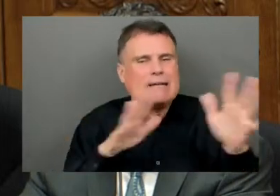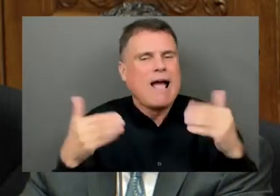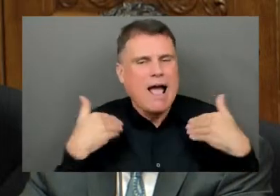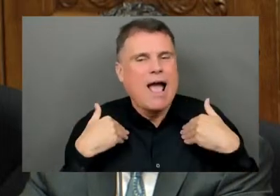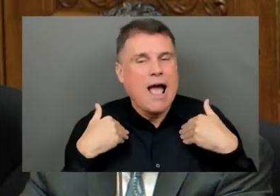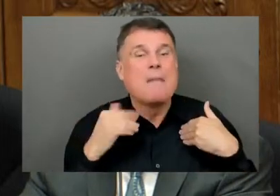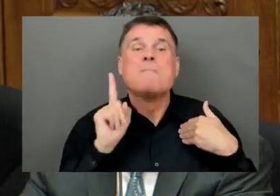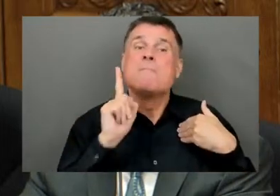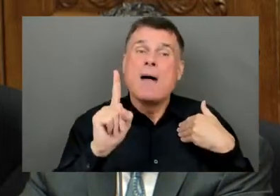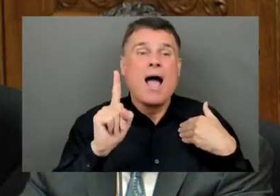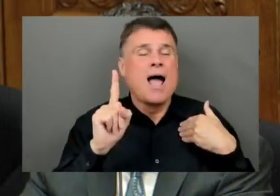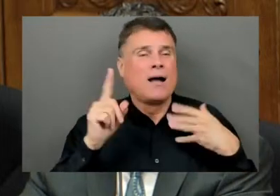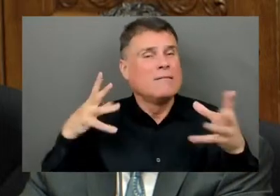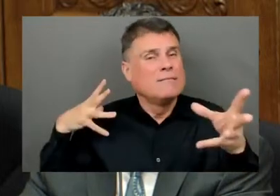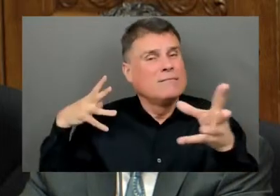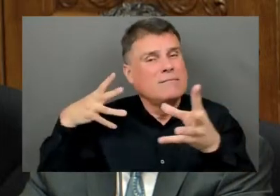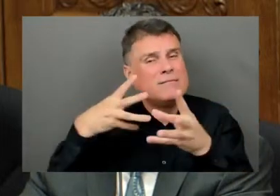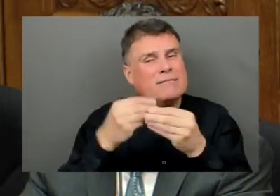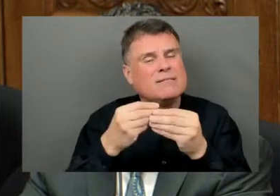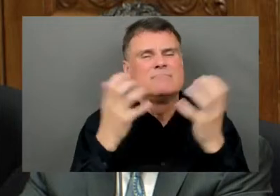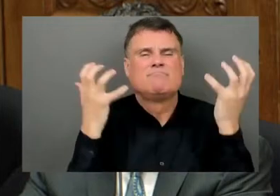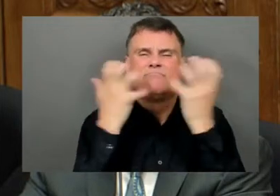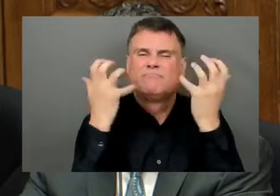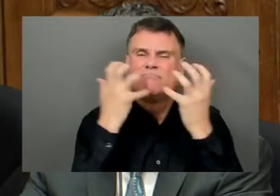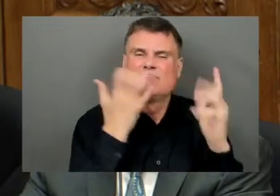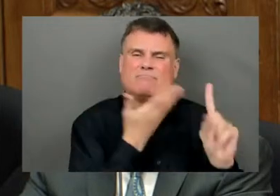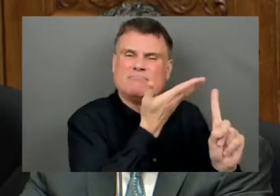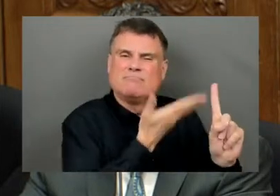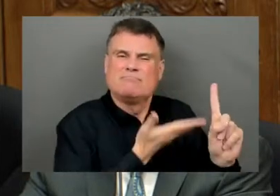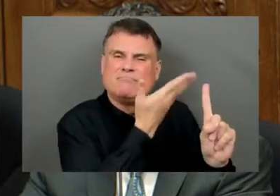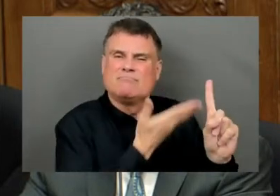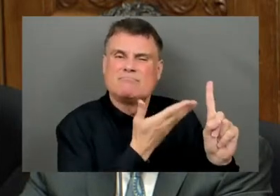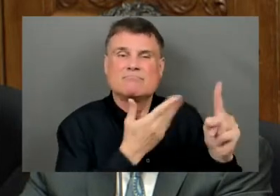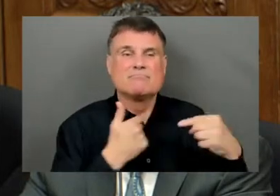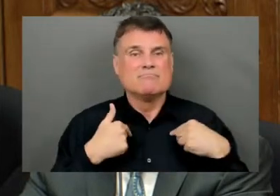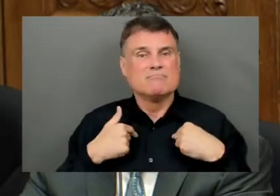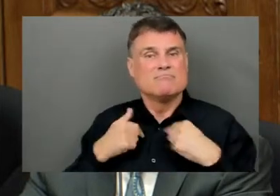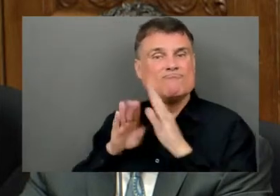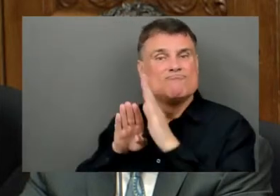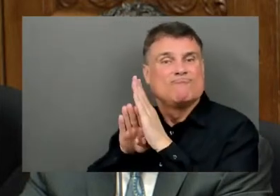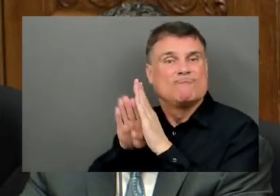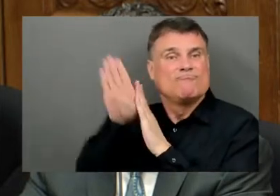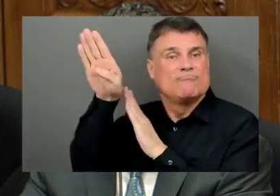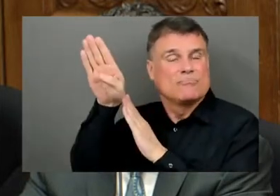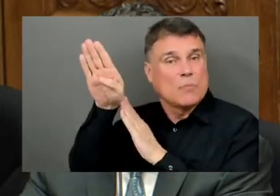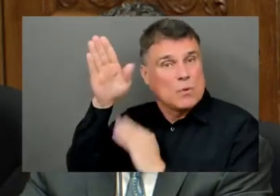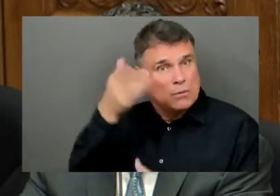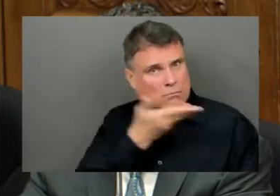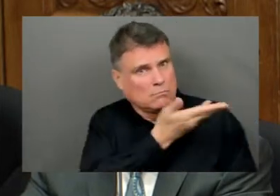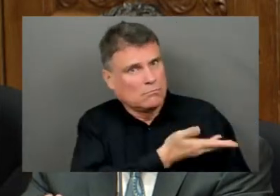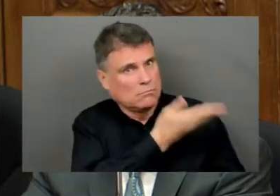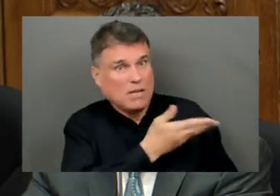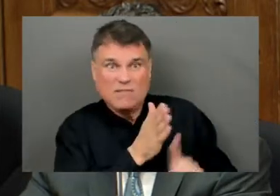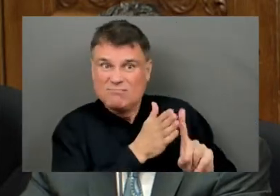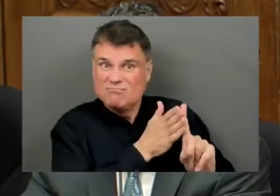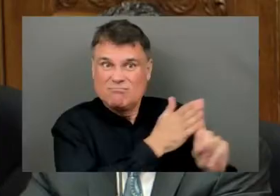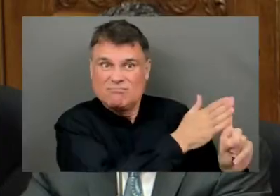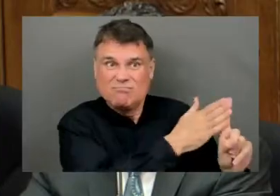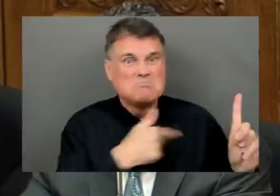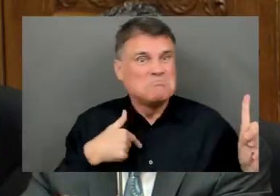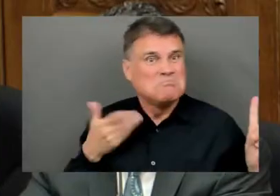be the person I am today without having him as my life partner. Thank you.